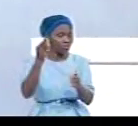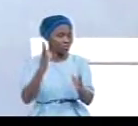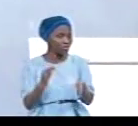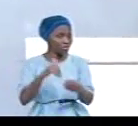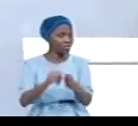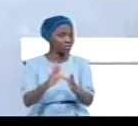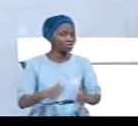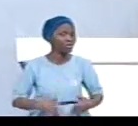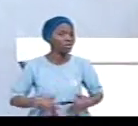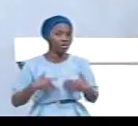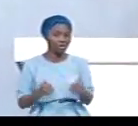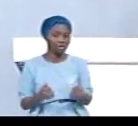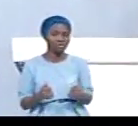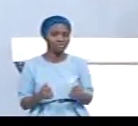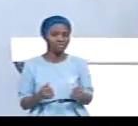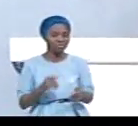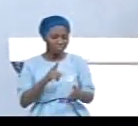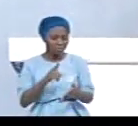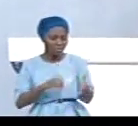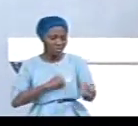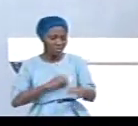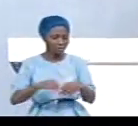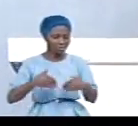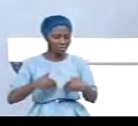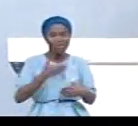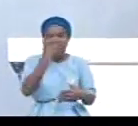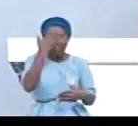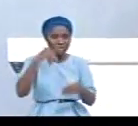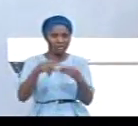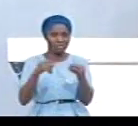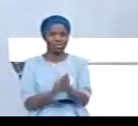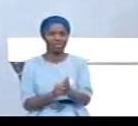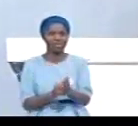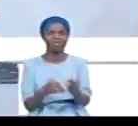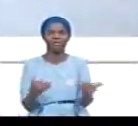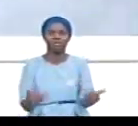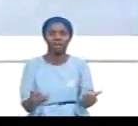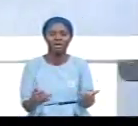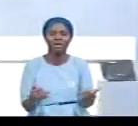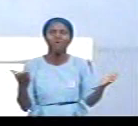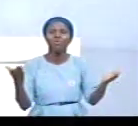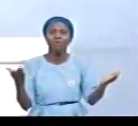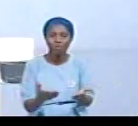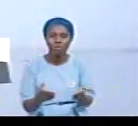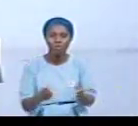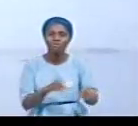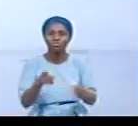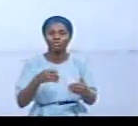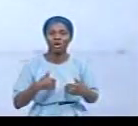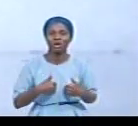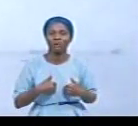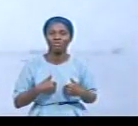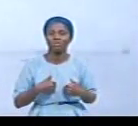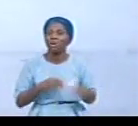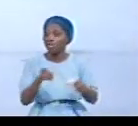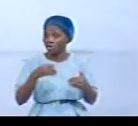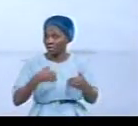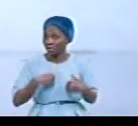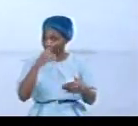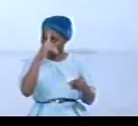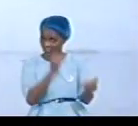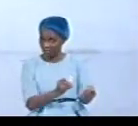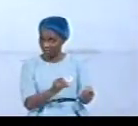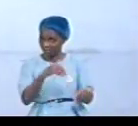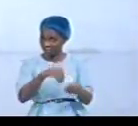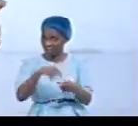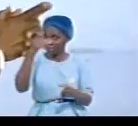have, forget about that. What do you have? Do you have faith in God? Do you have total reliance